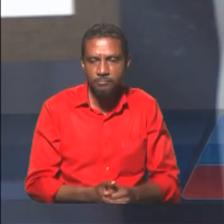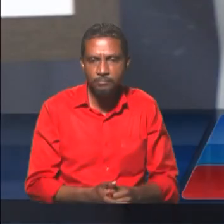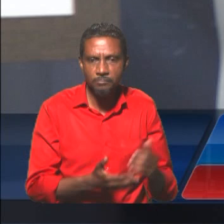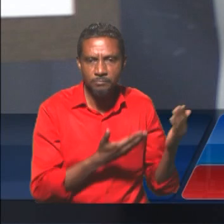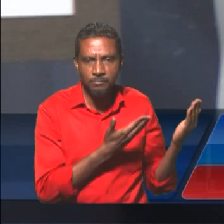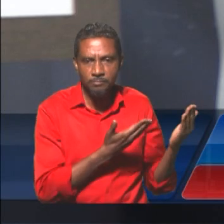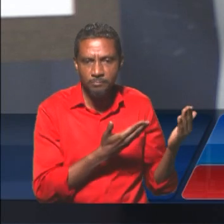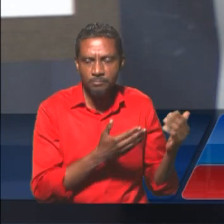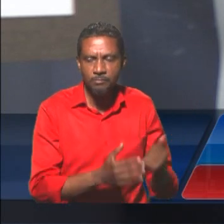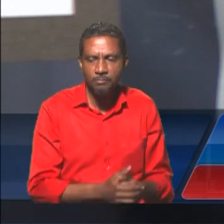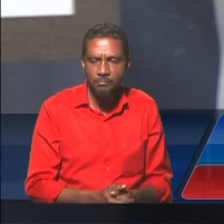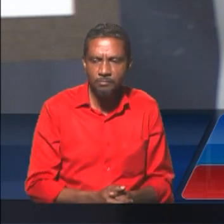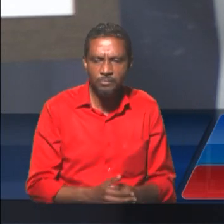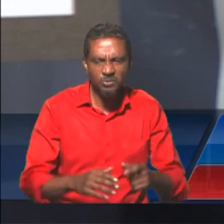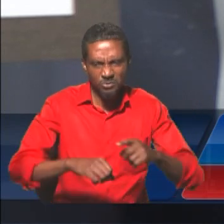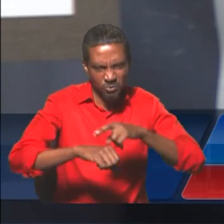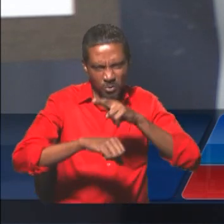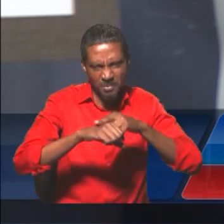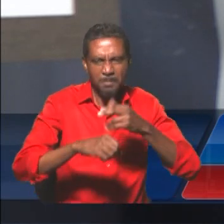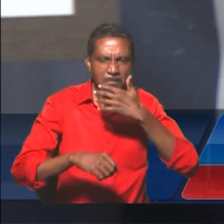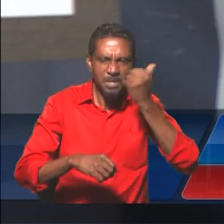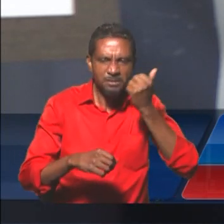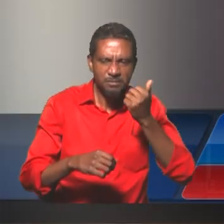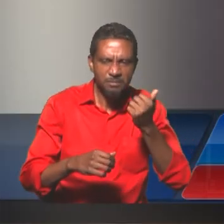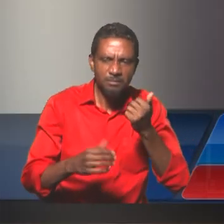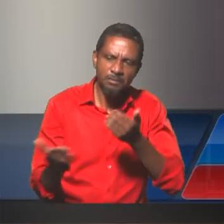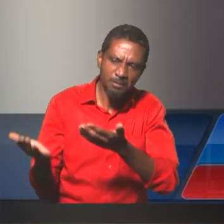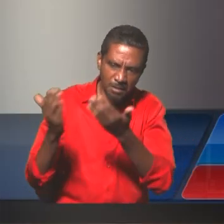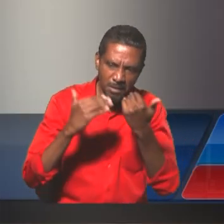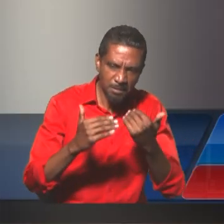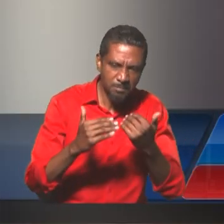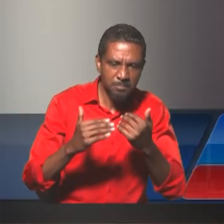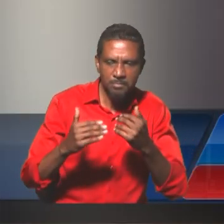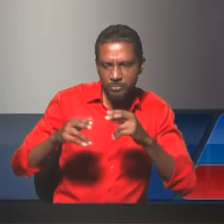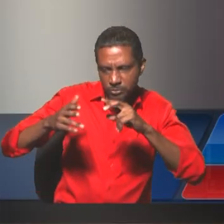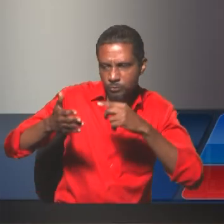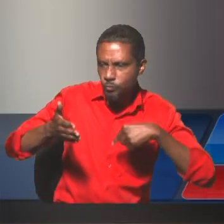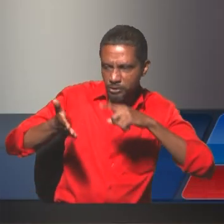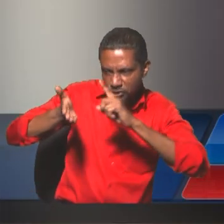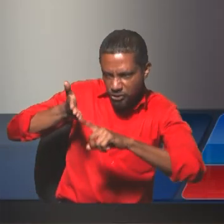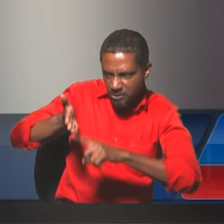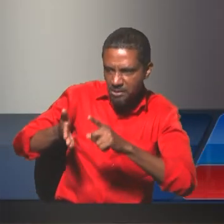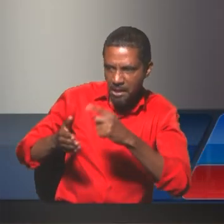say it's usually best to come, get the eye exams done.